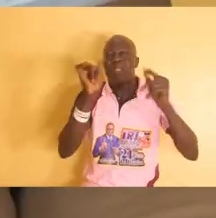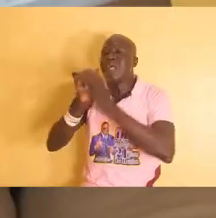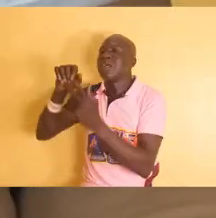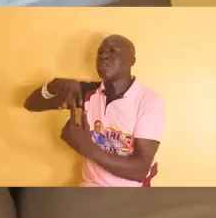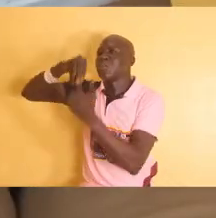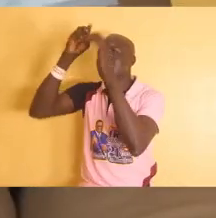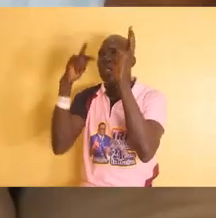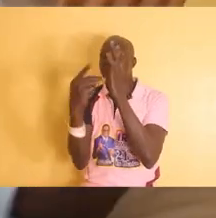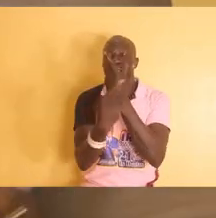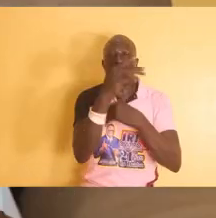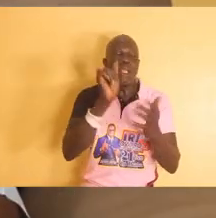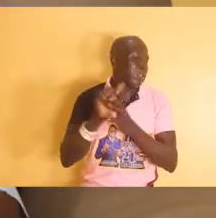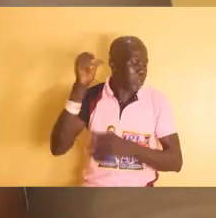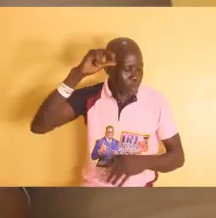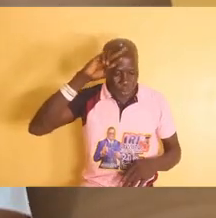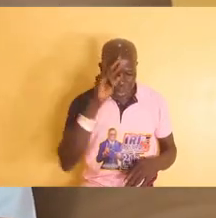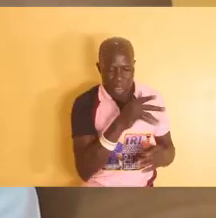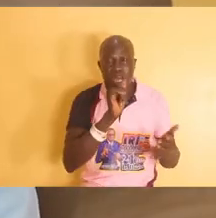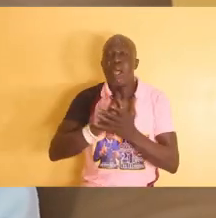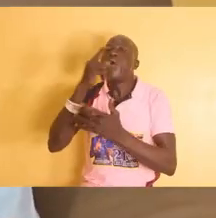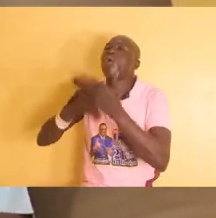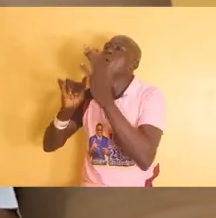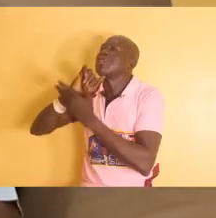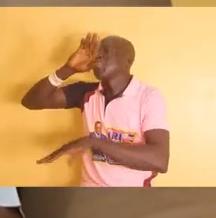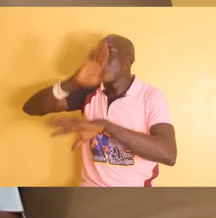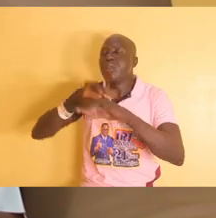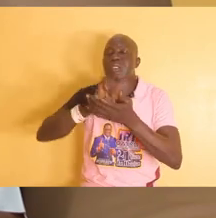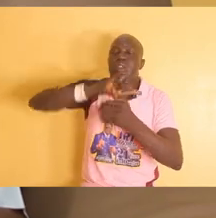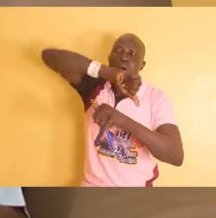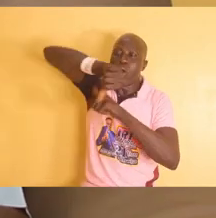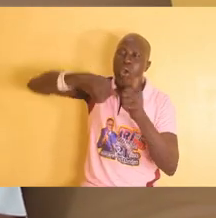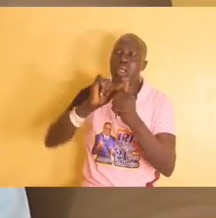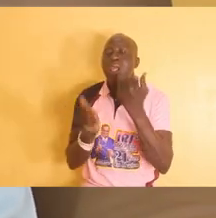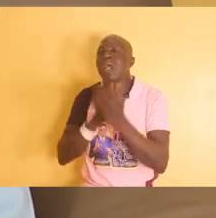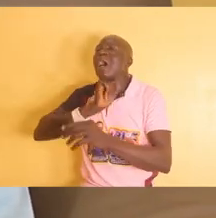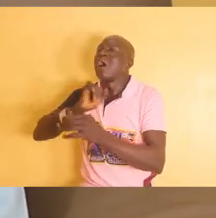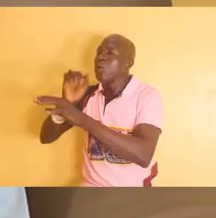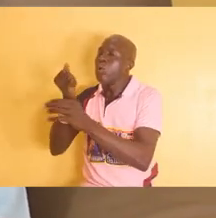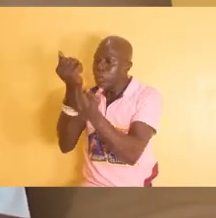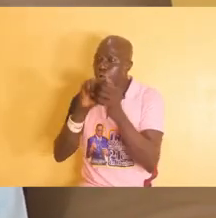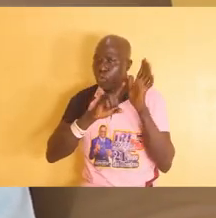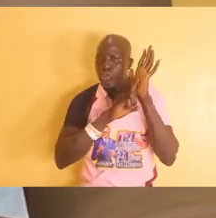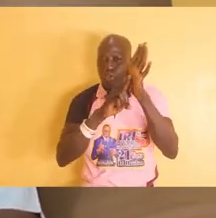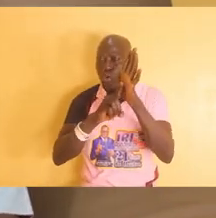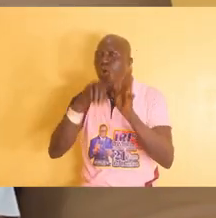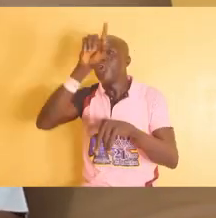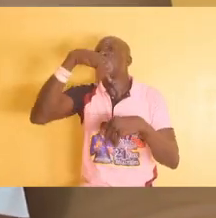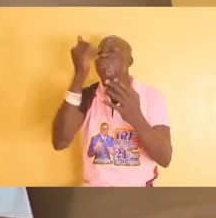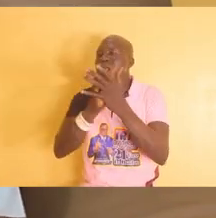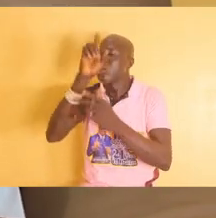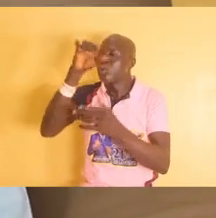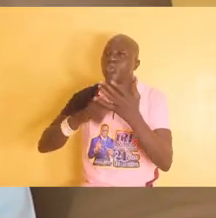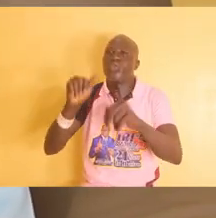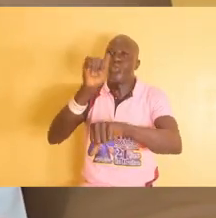tonight. It is a special night. Listen to me, sir. What they call all. I will tell you what